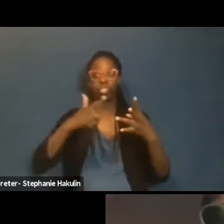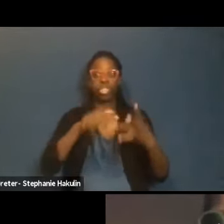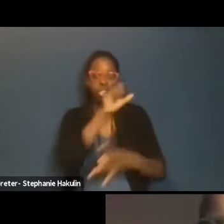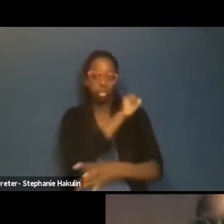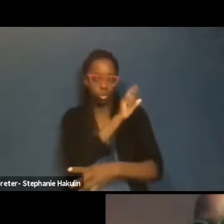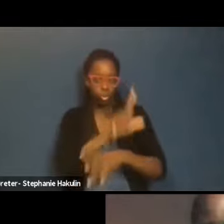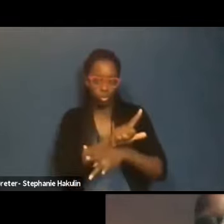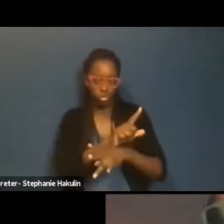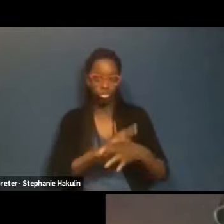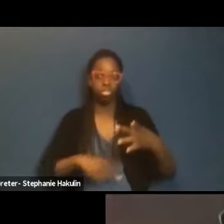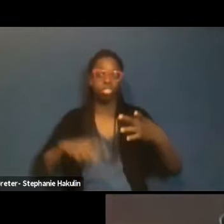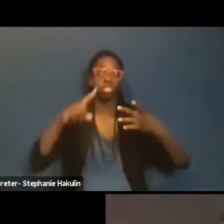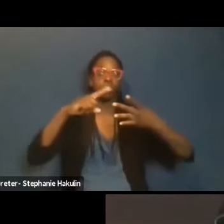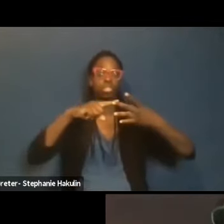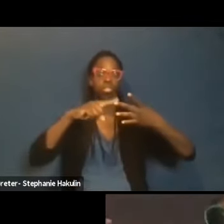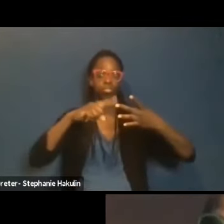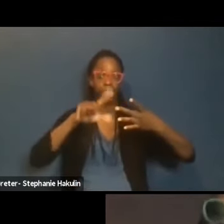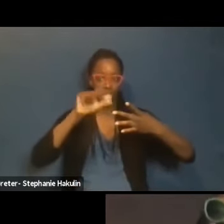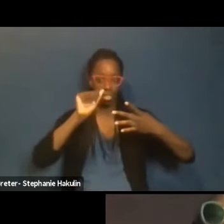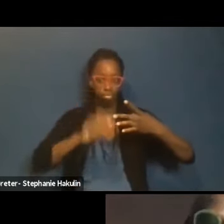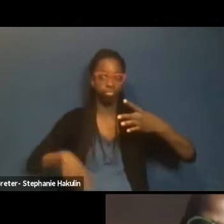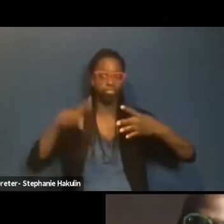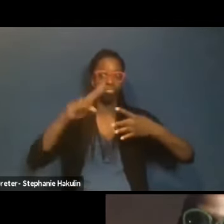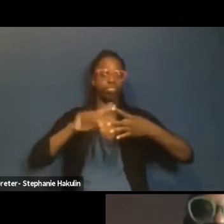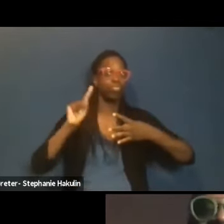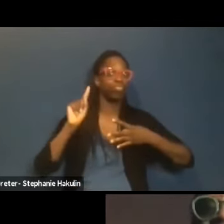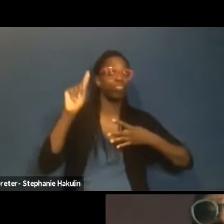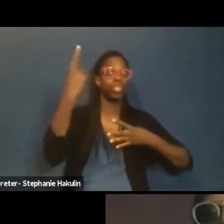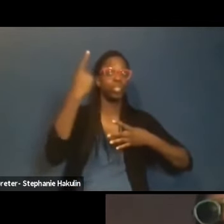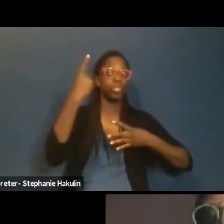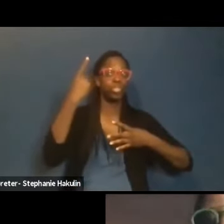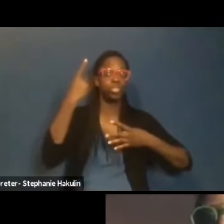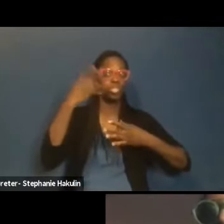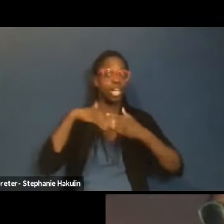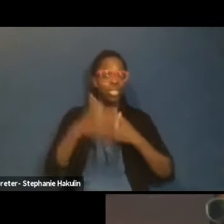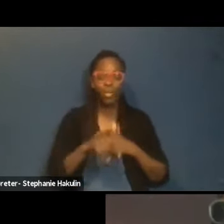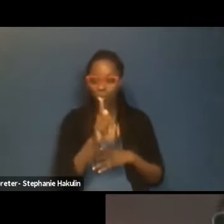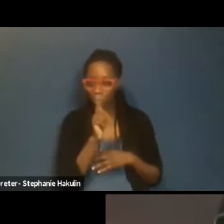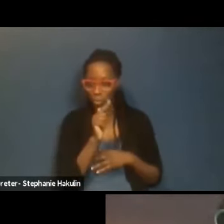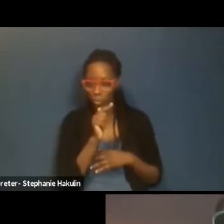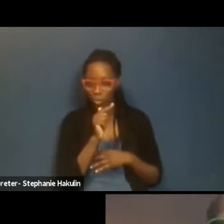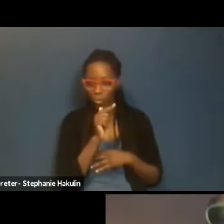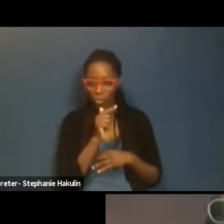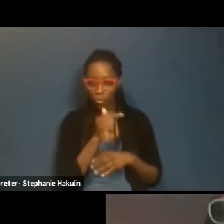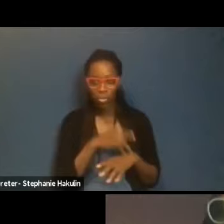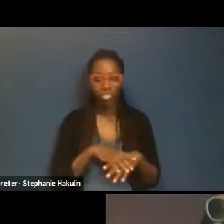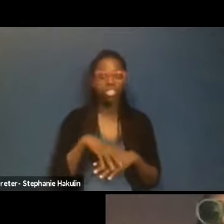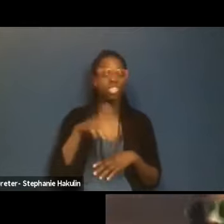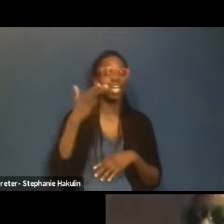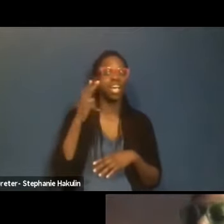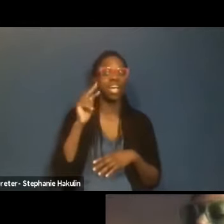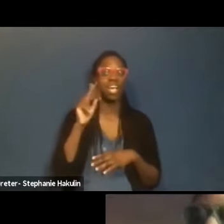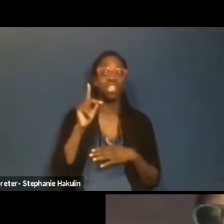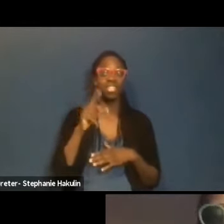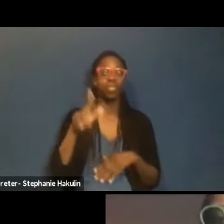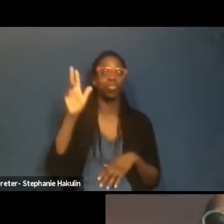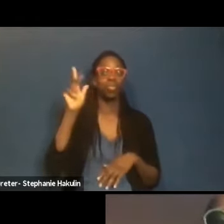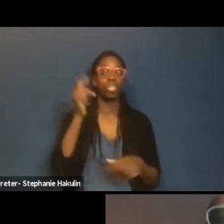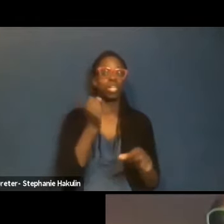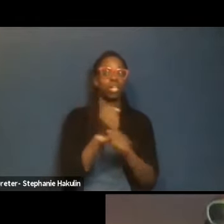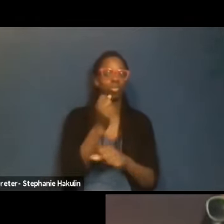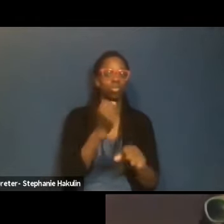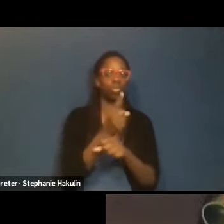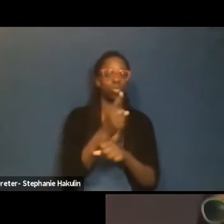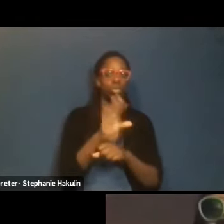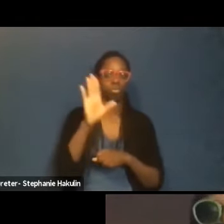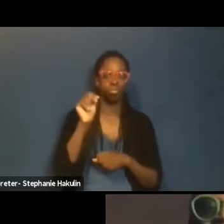is L.A. And first up to begin the second half of the 23rd annual Brave New Voices Slam is